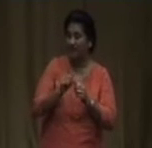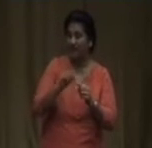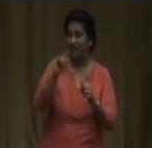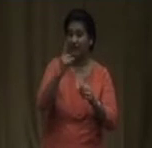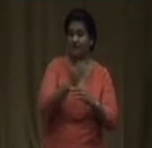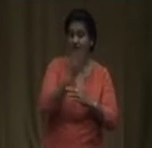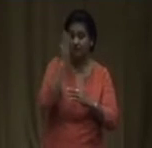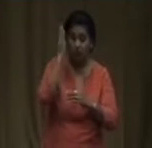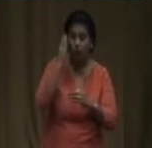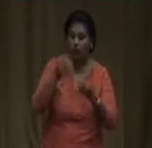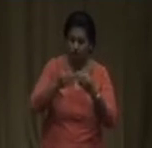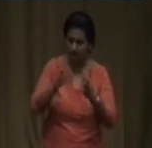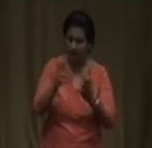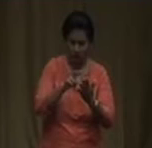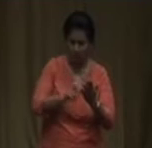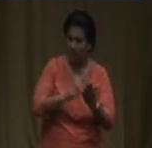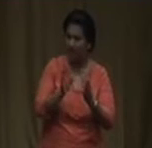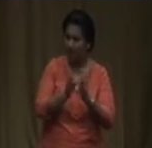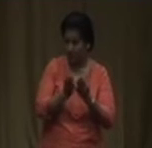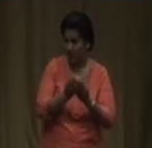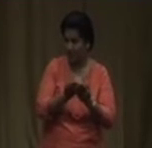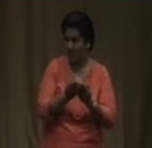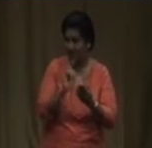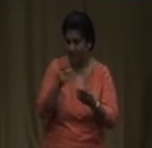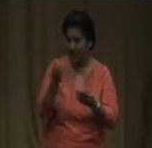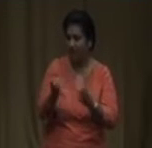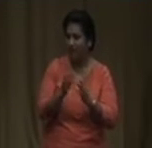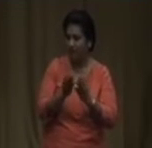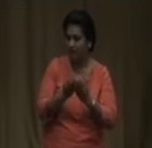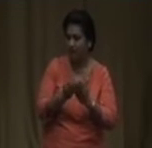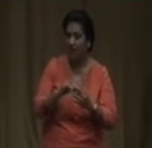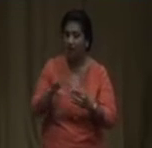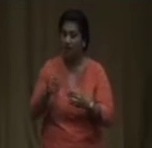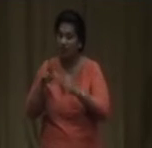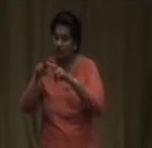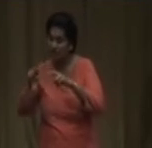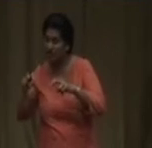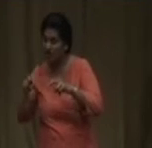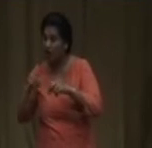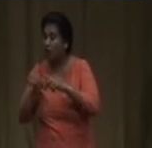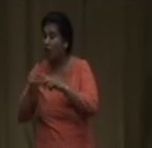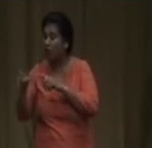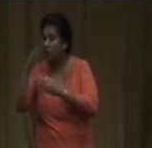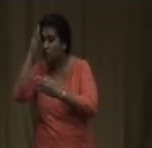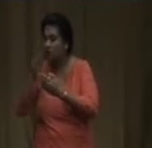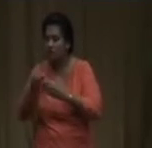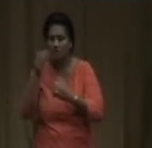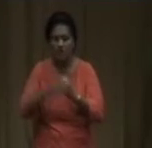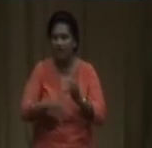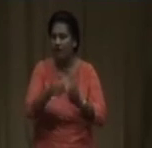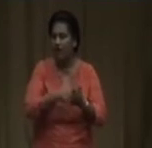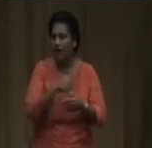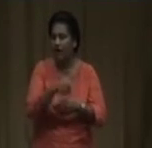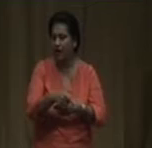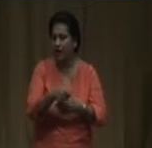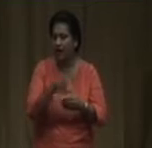greater, right? We also know from research that a large percentage of learners do not purchase textbooks for at least a number